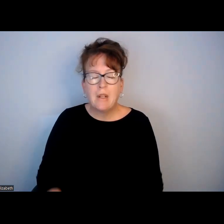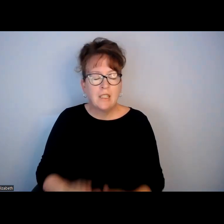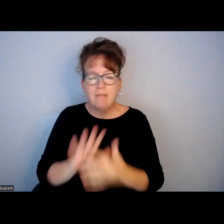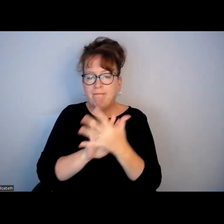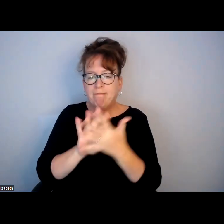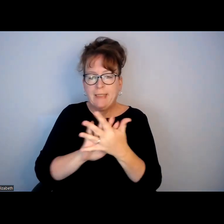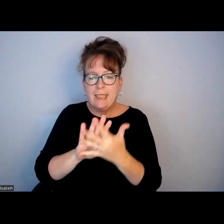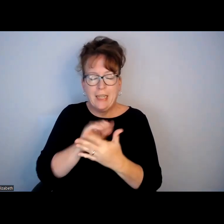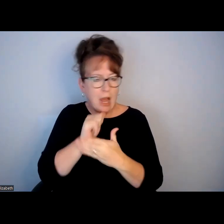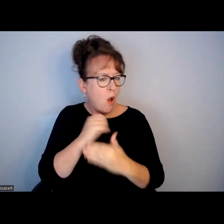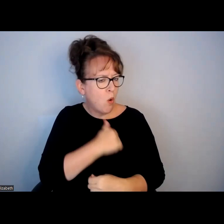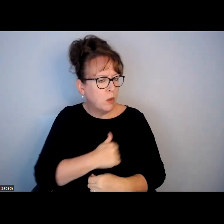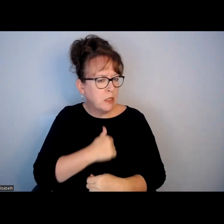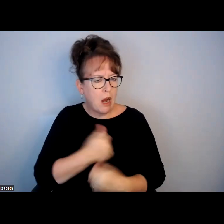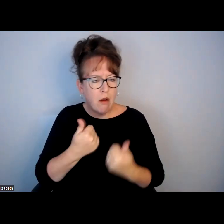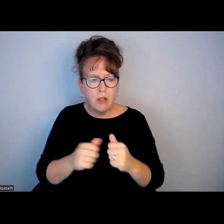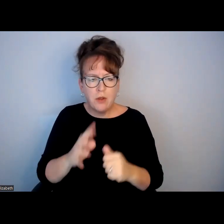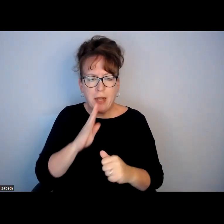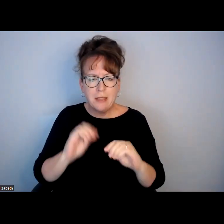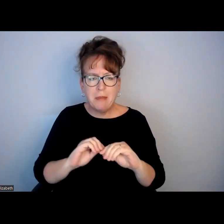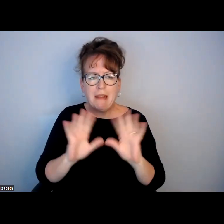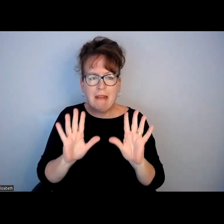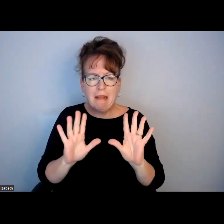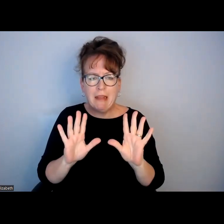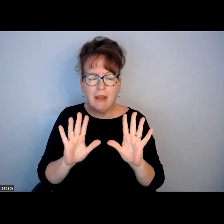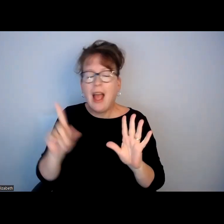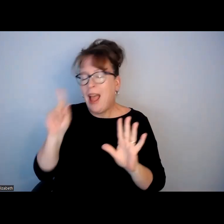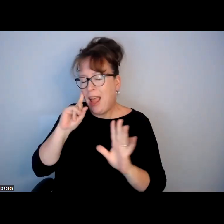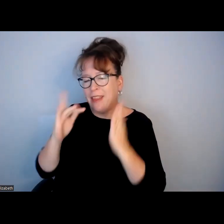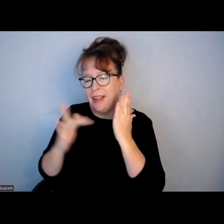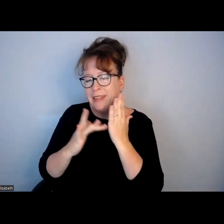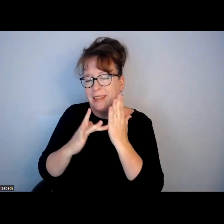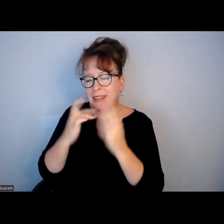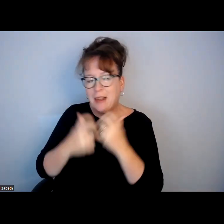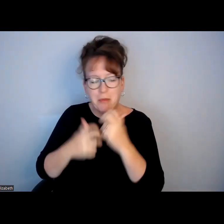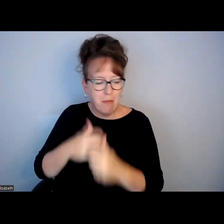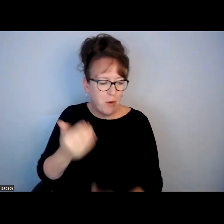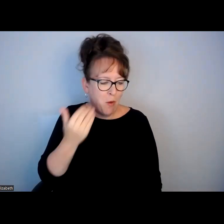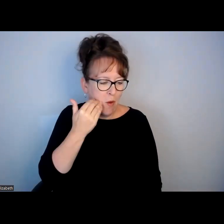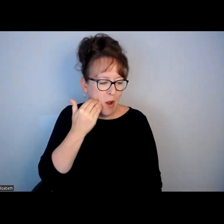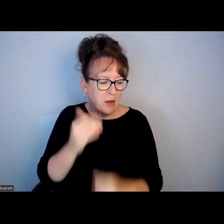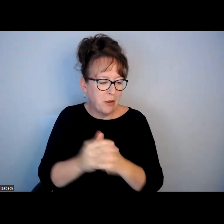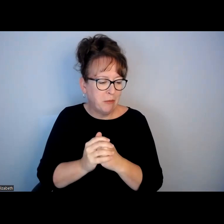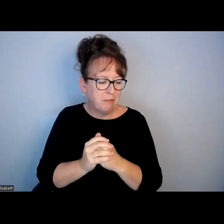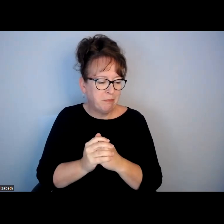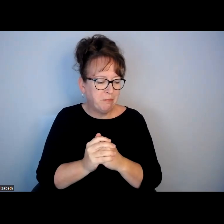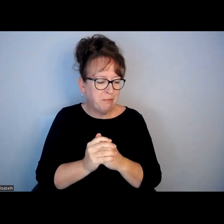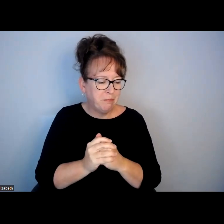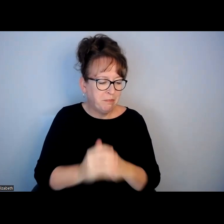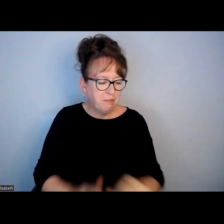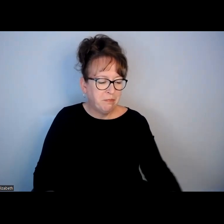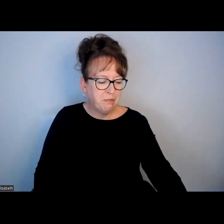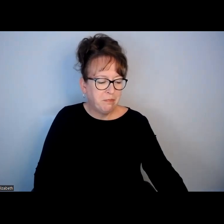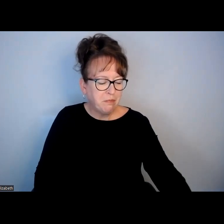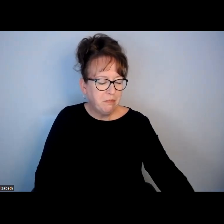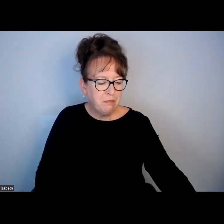be a little clearer. No, it's not. It's audio definitely No, issues, sometimes not your voice. yeah. So